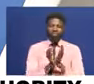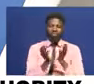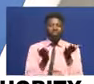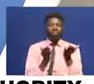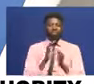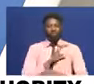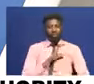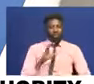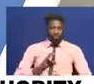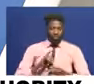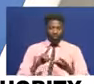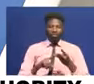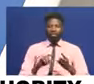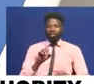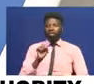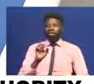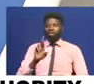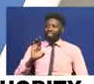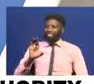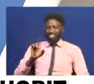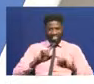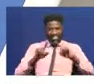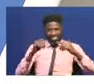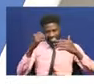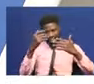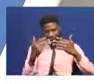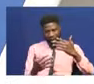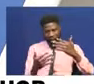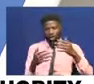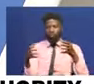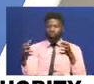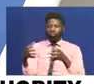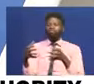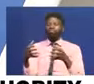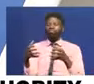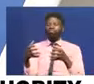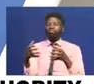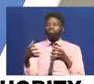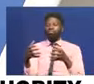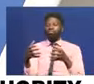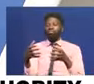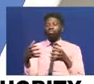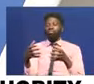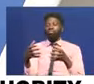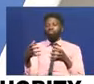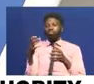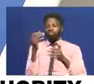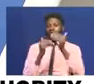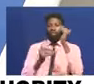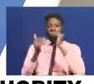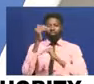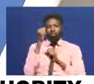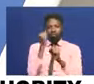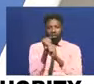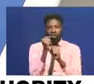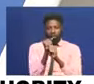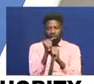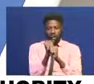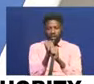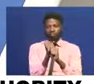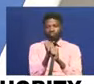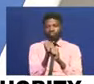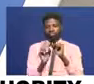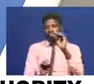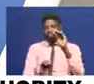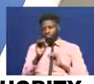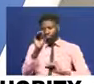SRC. So there's a whole team from the State Corporations Advisory Commission and so on. There's a whole team of professionals who worked on it. Mm-hmm. And they're the ones who come up with